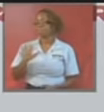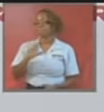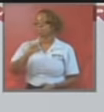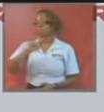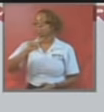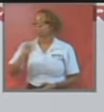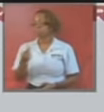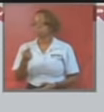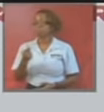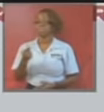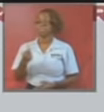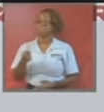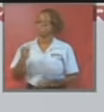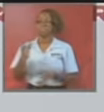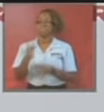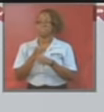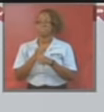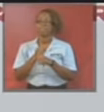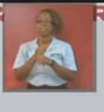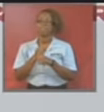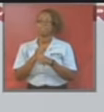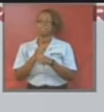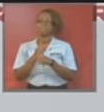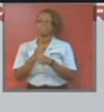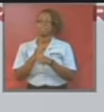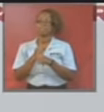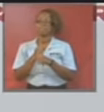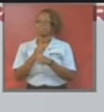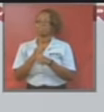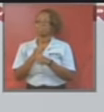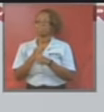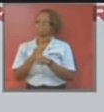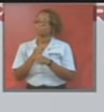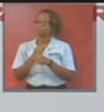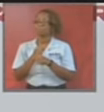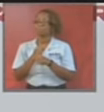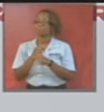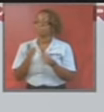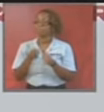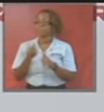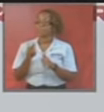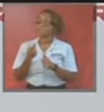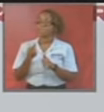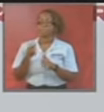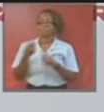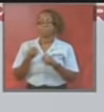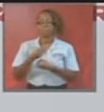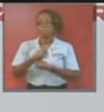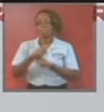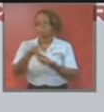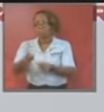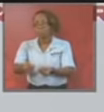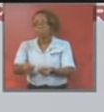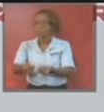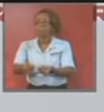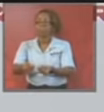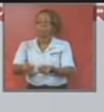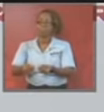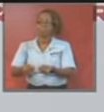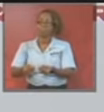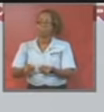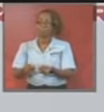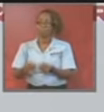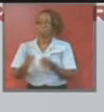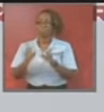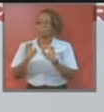for any sort of herd immunity. Those are to deliver really primarily to the first target group, which is the healthcare workers,